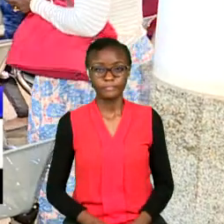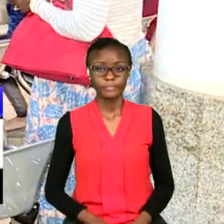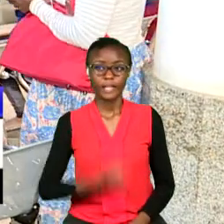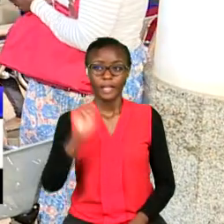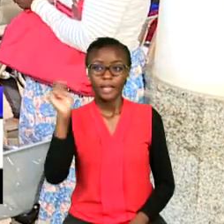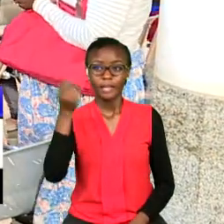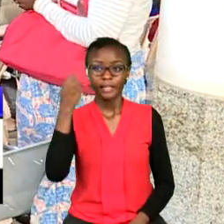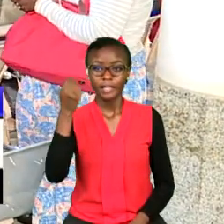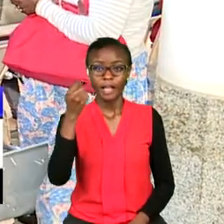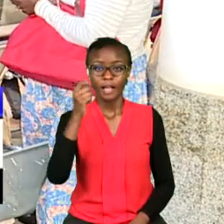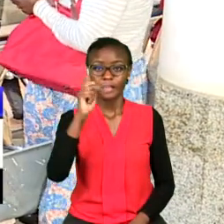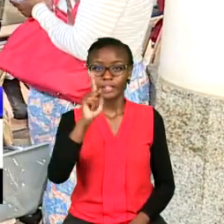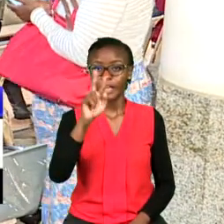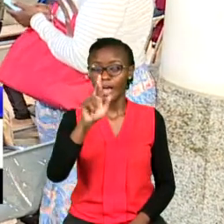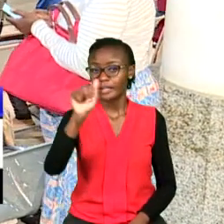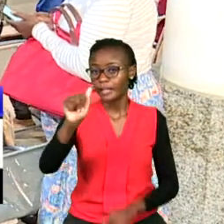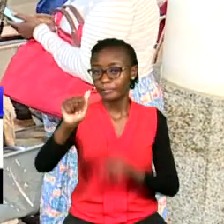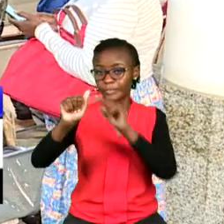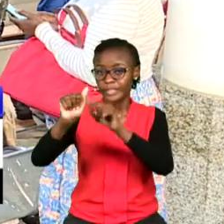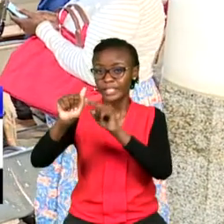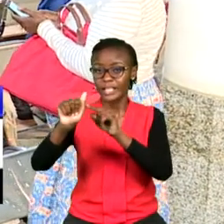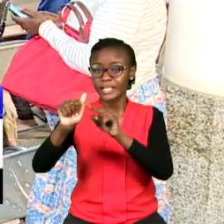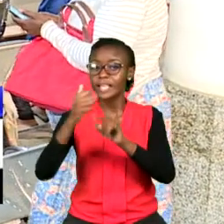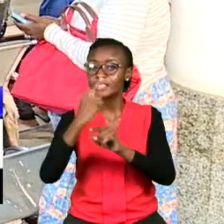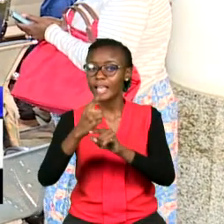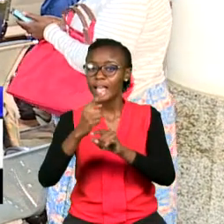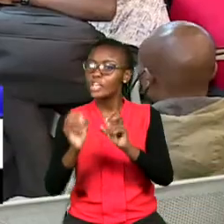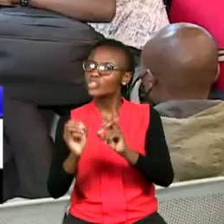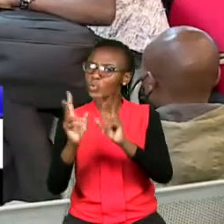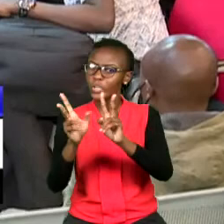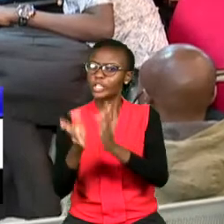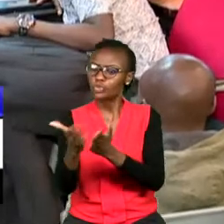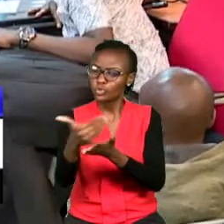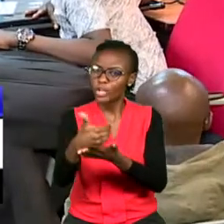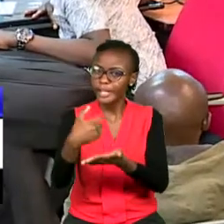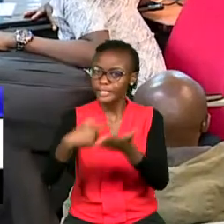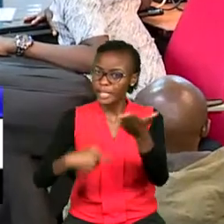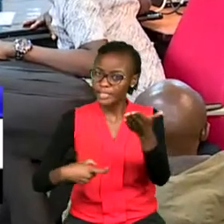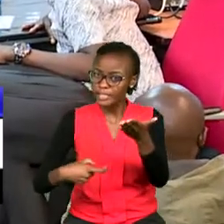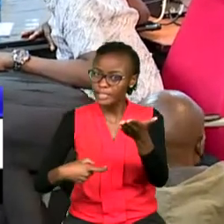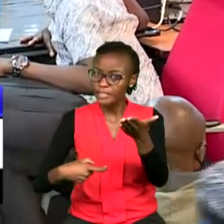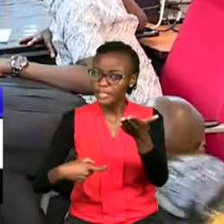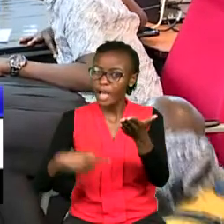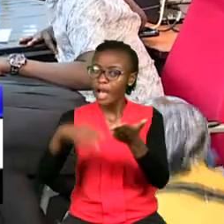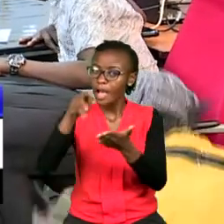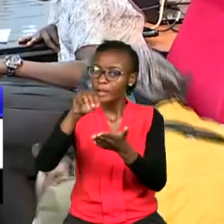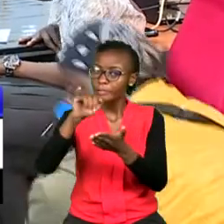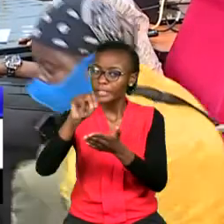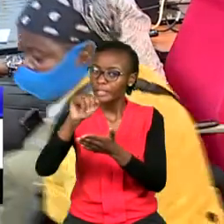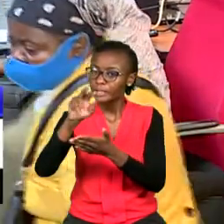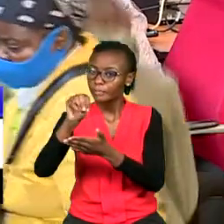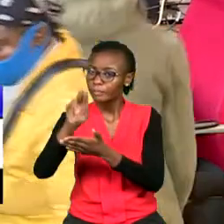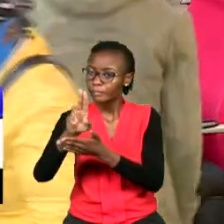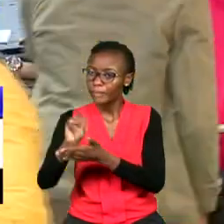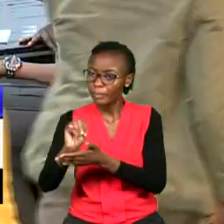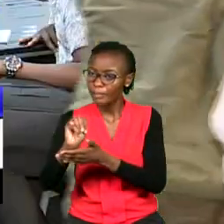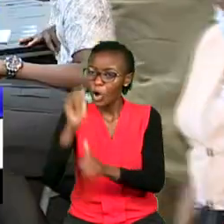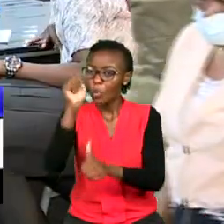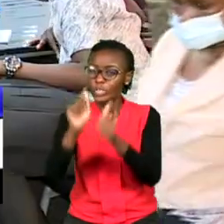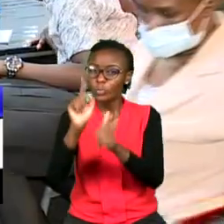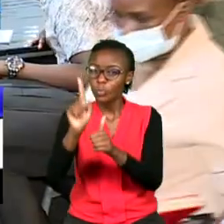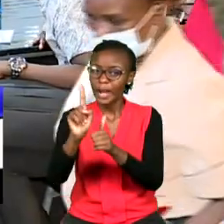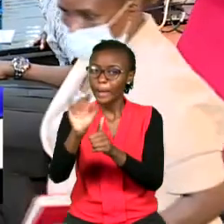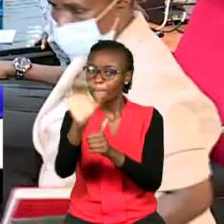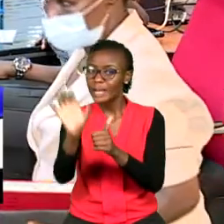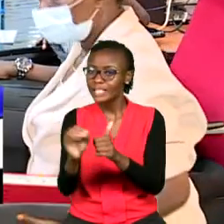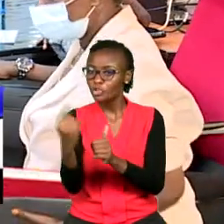Kenya Revenue Authority has defended the introduction of minimum taxes that seek to collect a tax at the rate of 1% of the gross